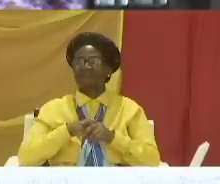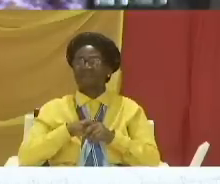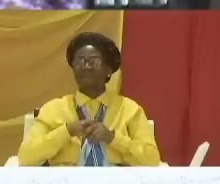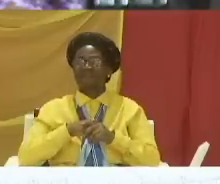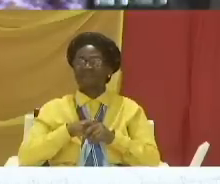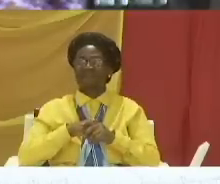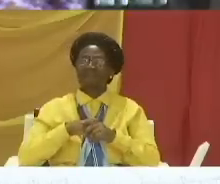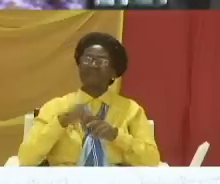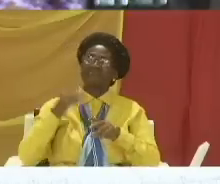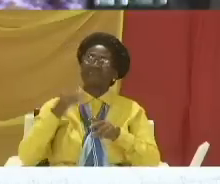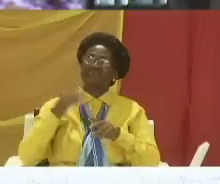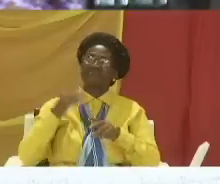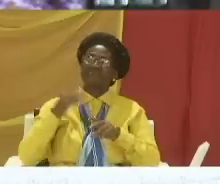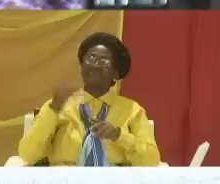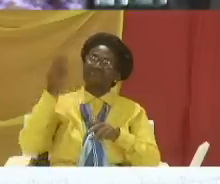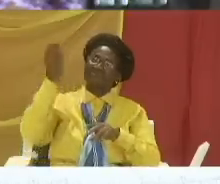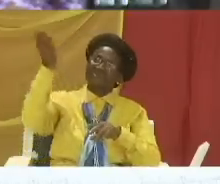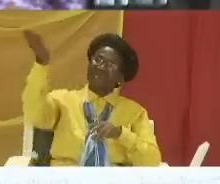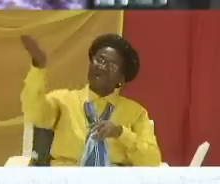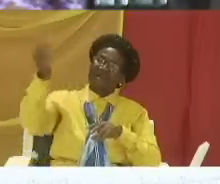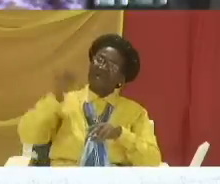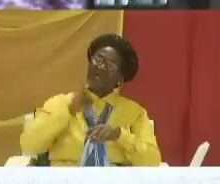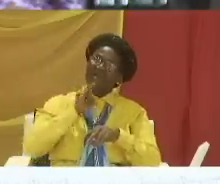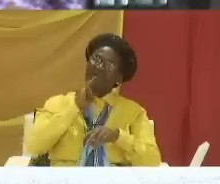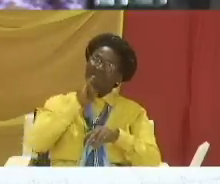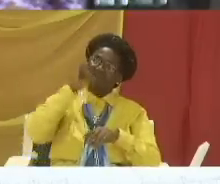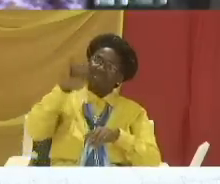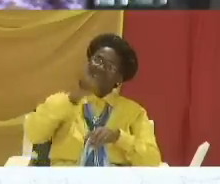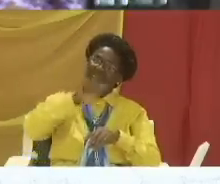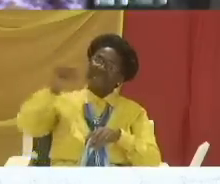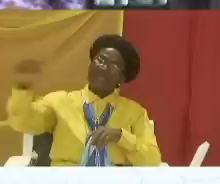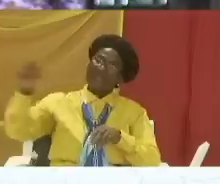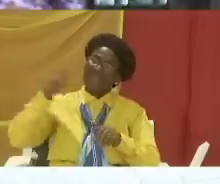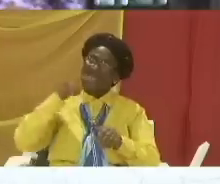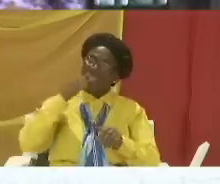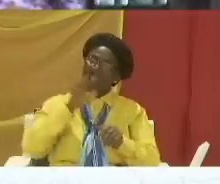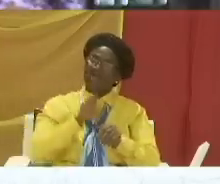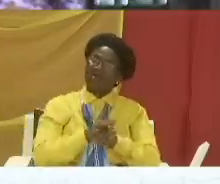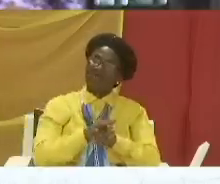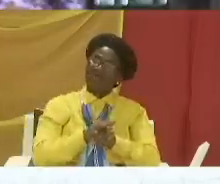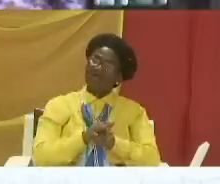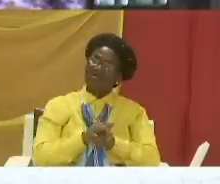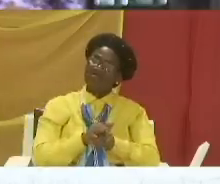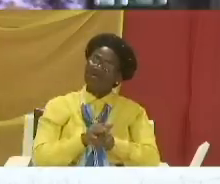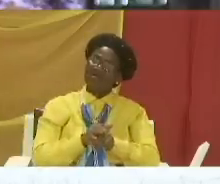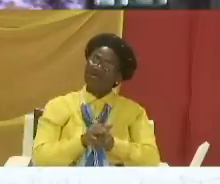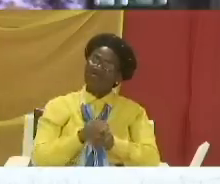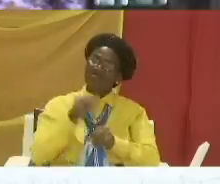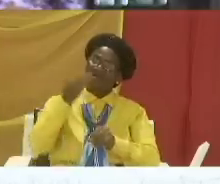There is the covenant of deliverance.